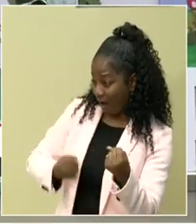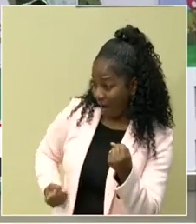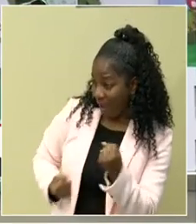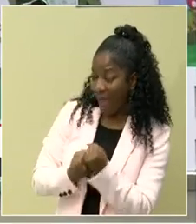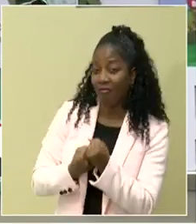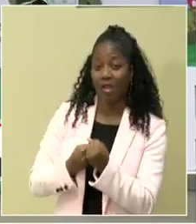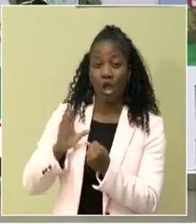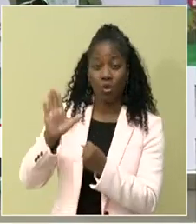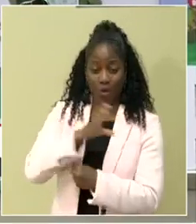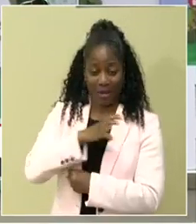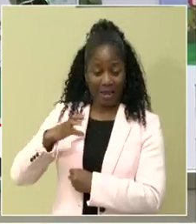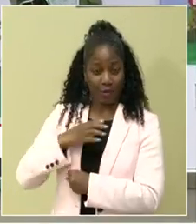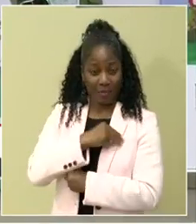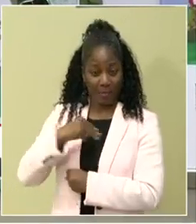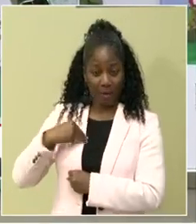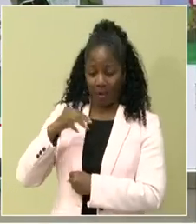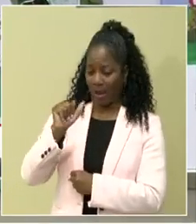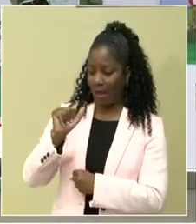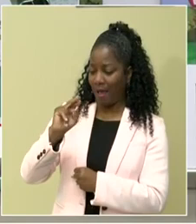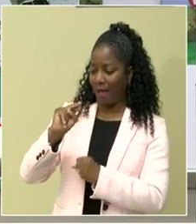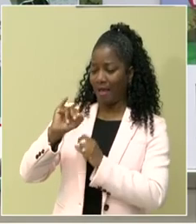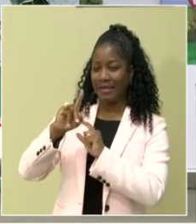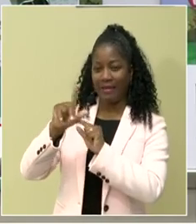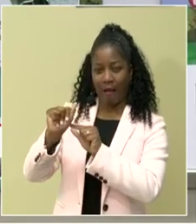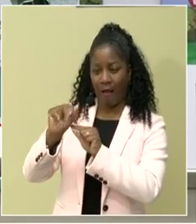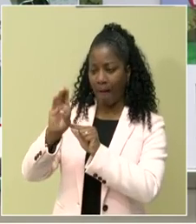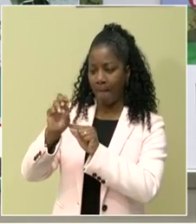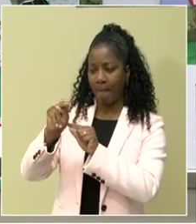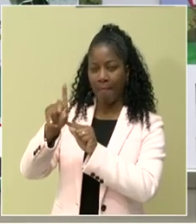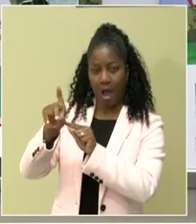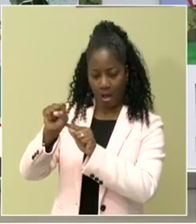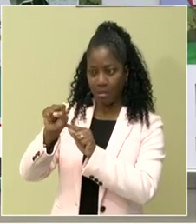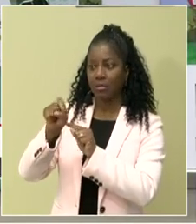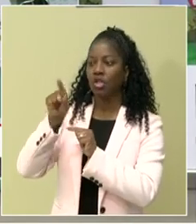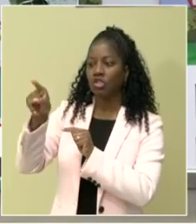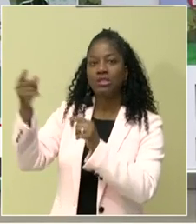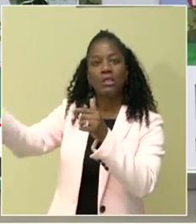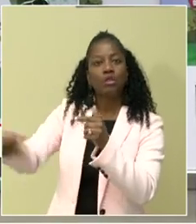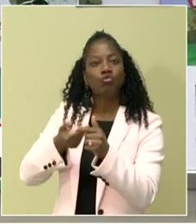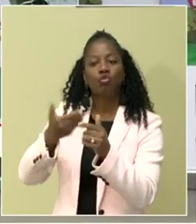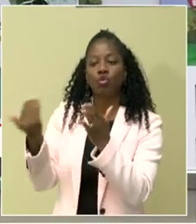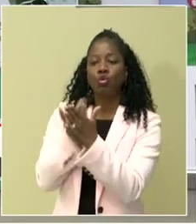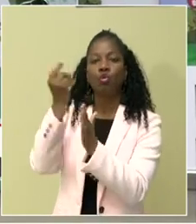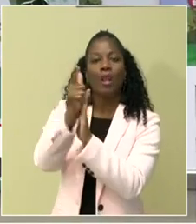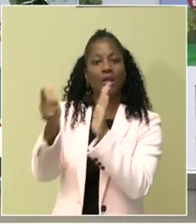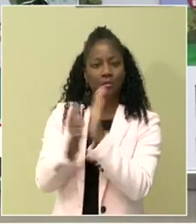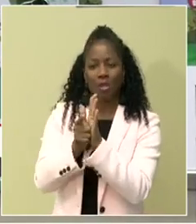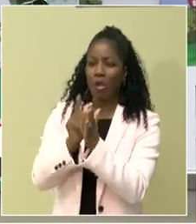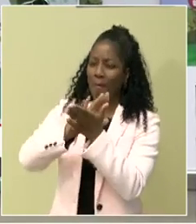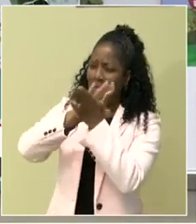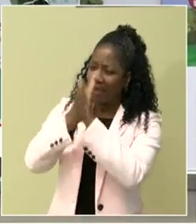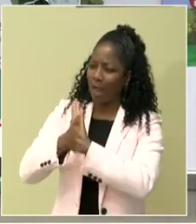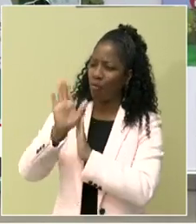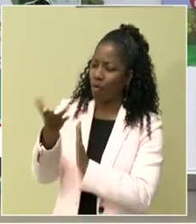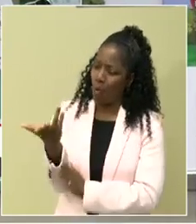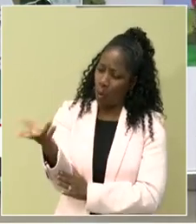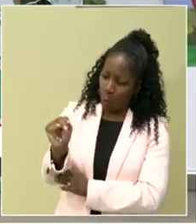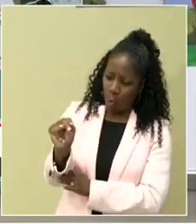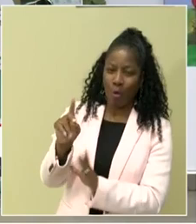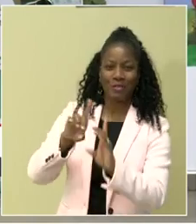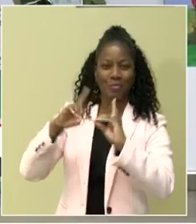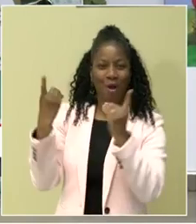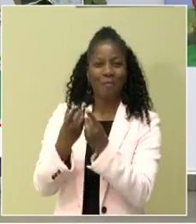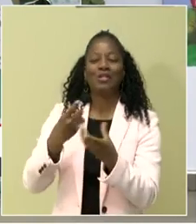Anita Bonds, who introduced the legislation, you became your own department. So it's the Department on Aging